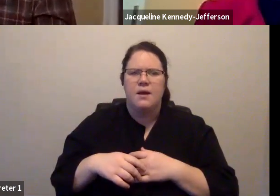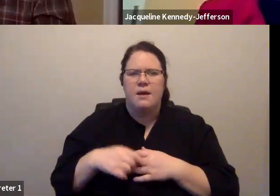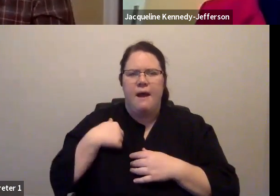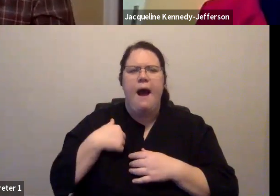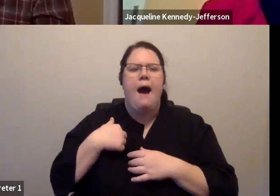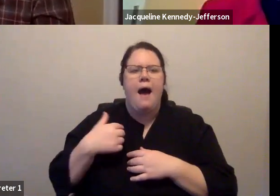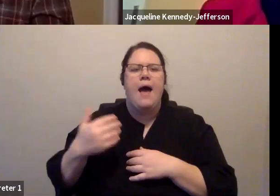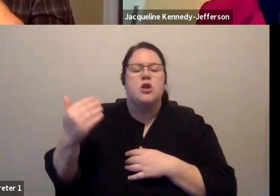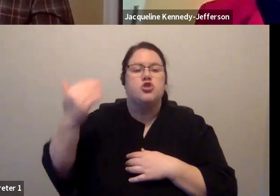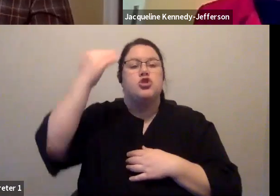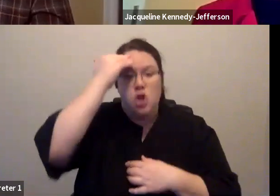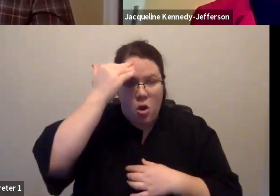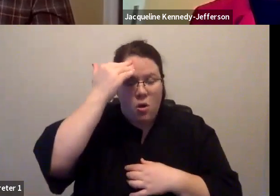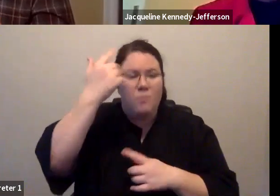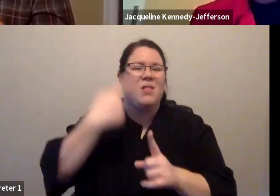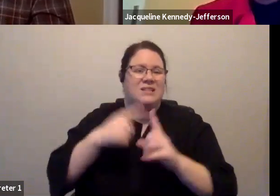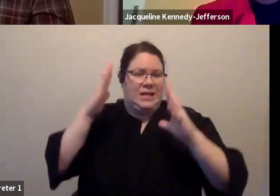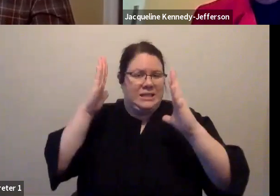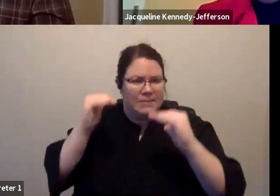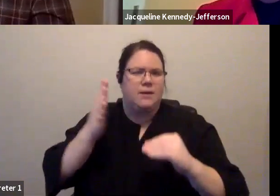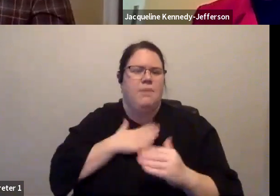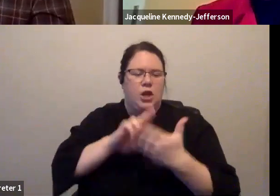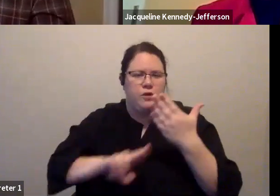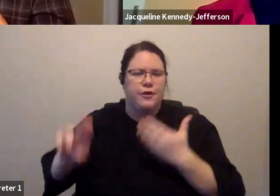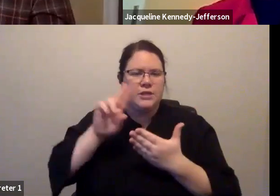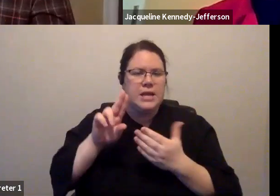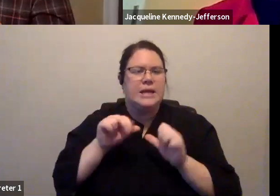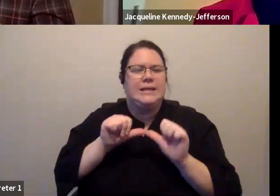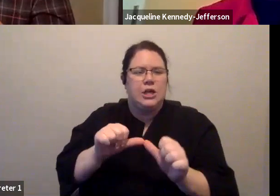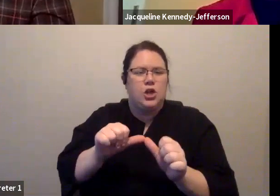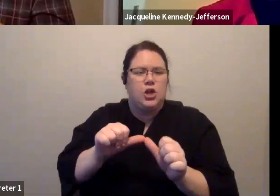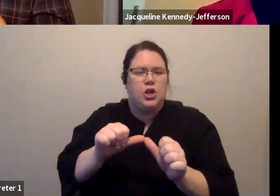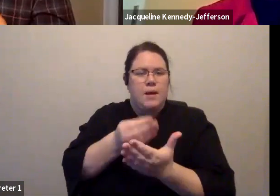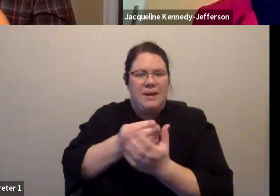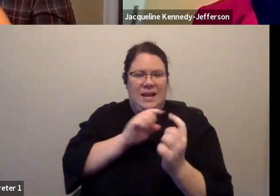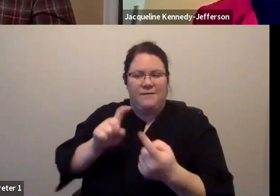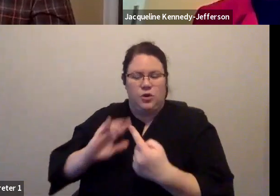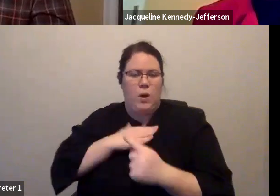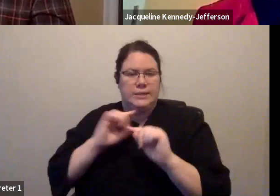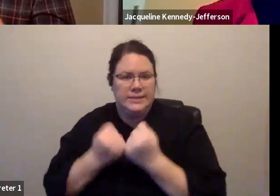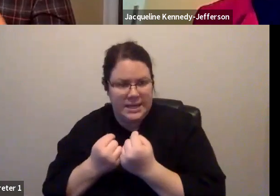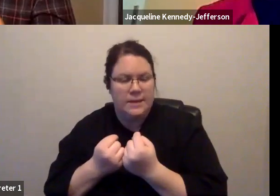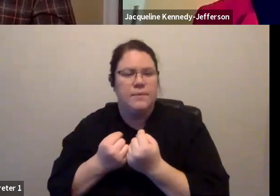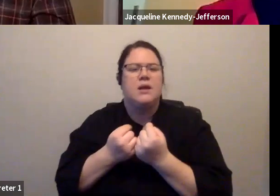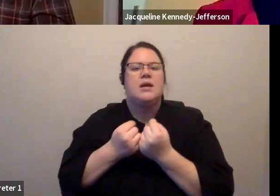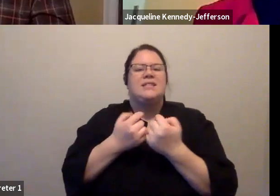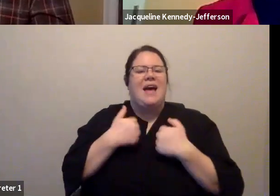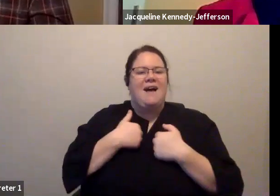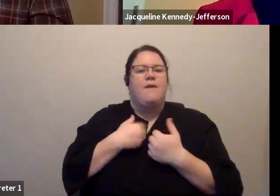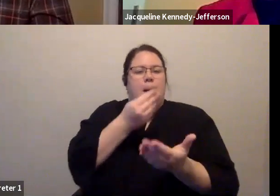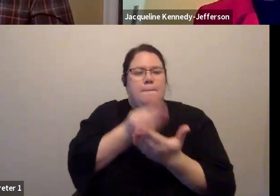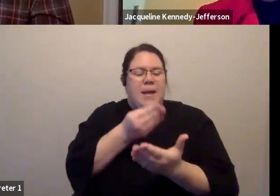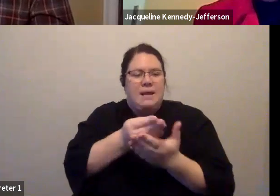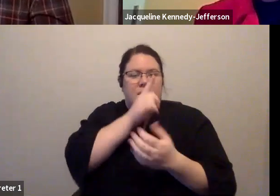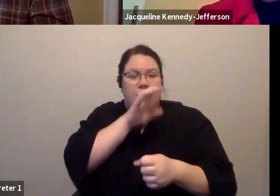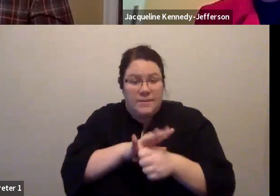to support this work financially, right? And making those financial commitments to ensure that